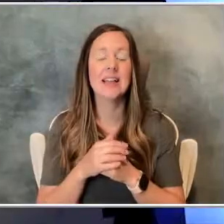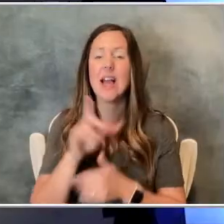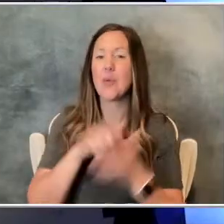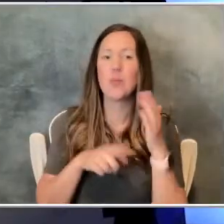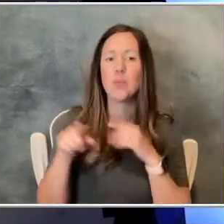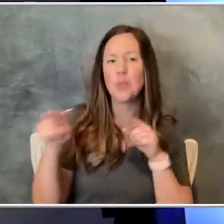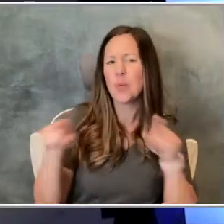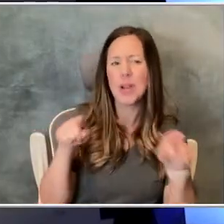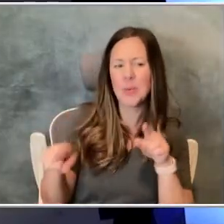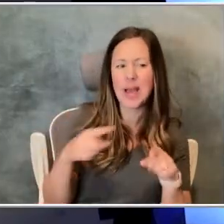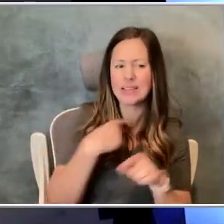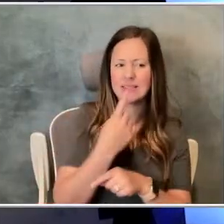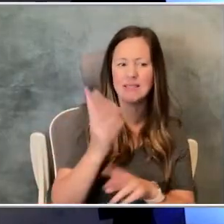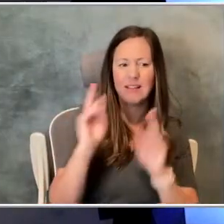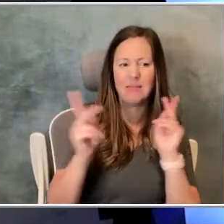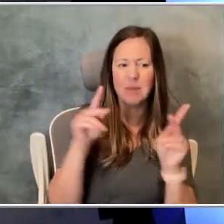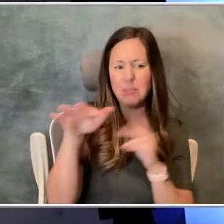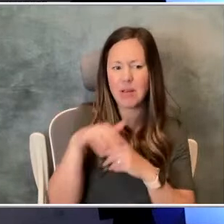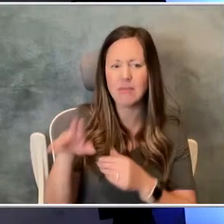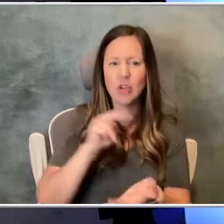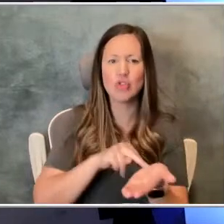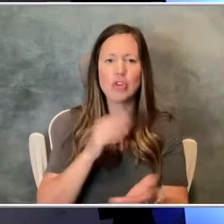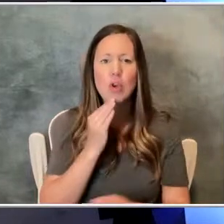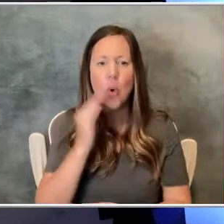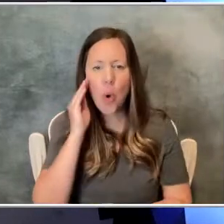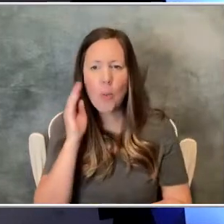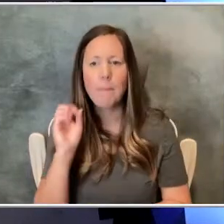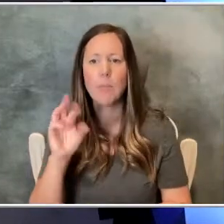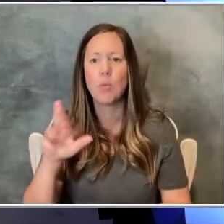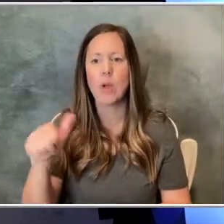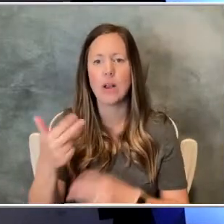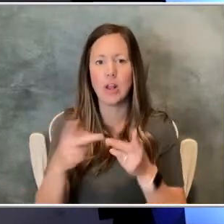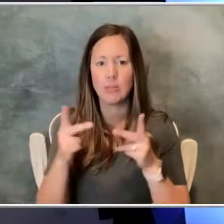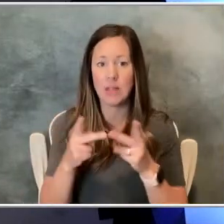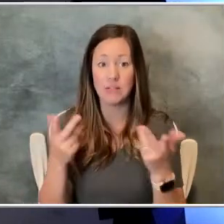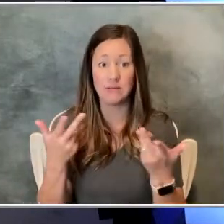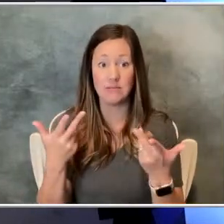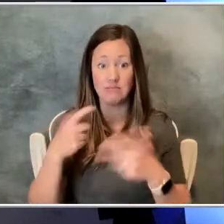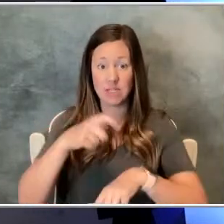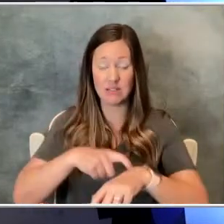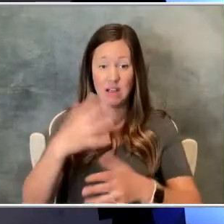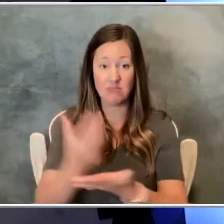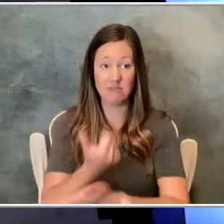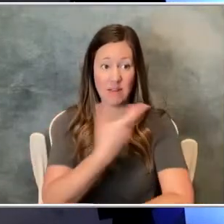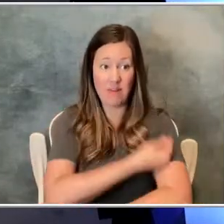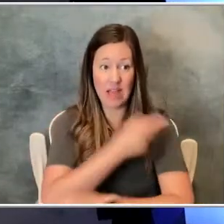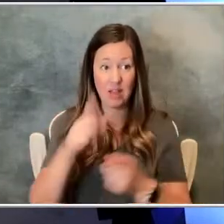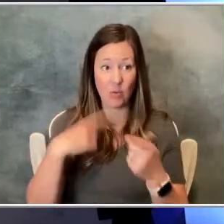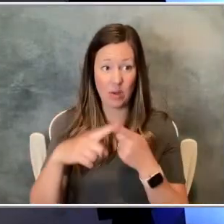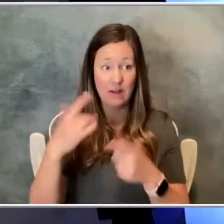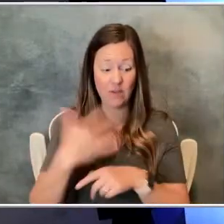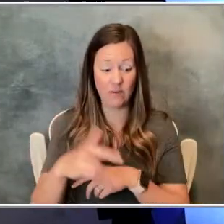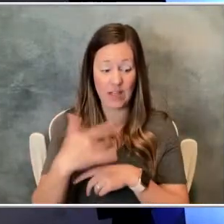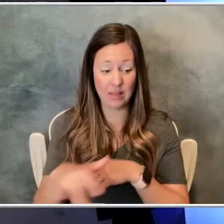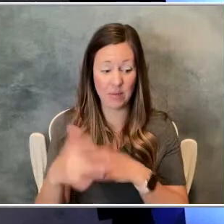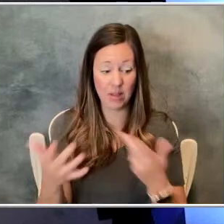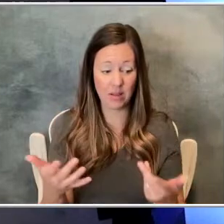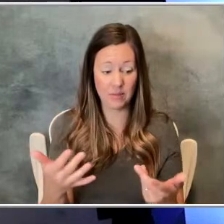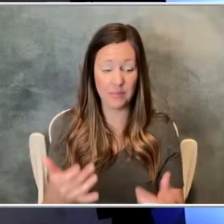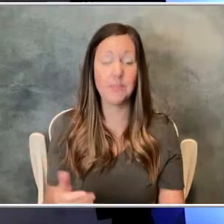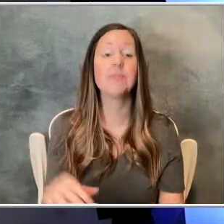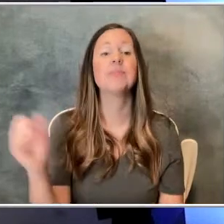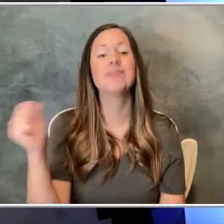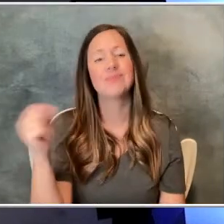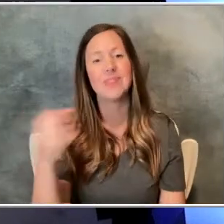saying to folks out there in the nursing homes or in other places? Time to get vaccinated as soon as it's available? Yeah. In the cancer center, it's working with